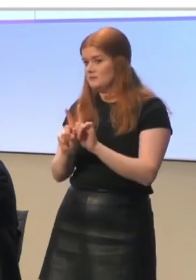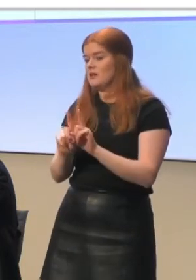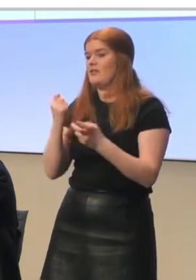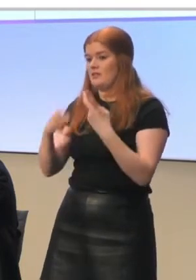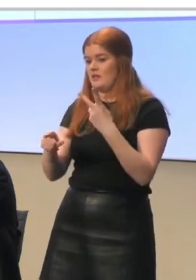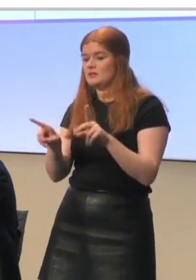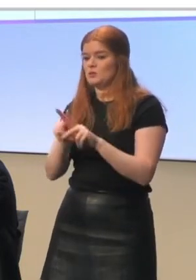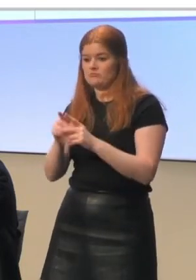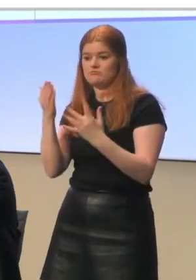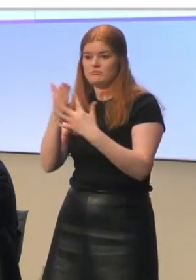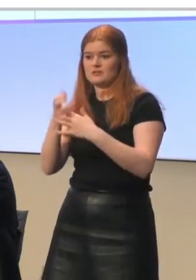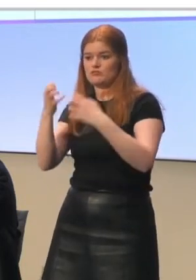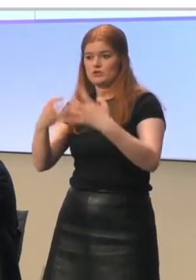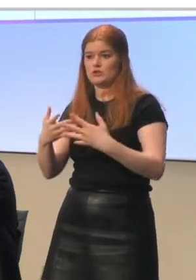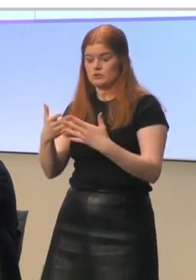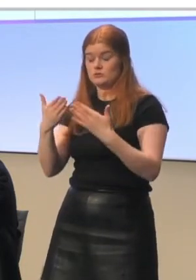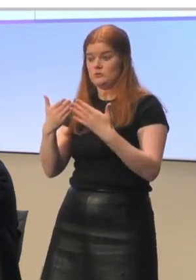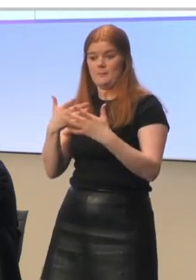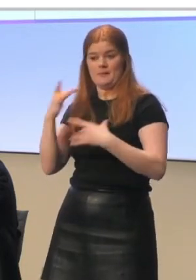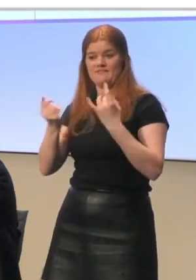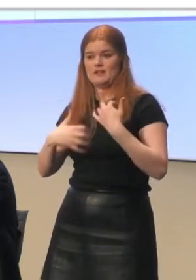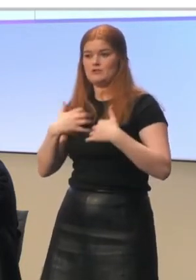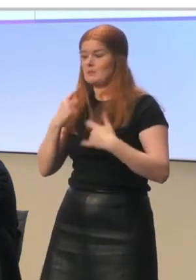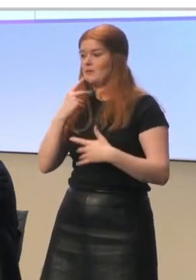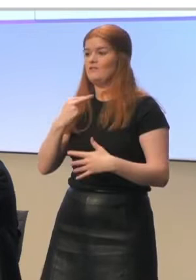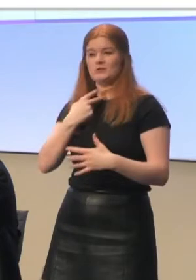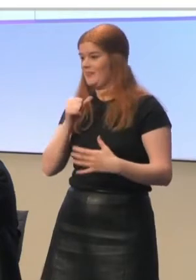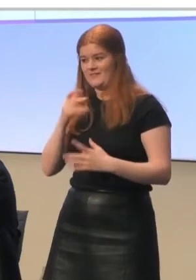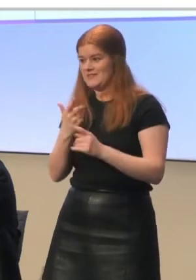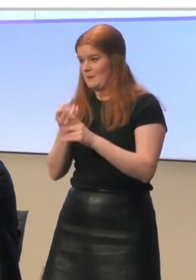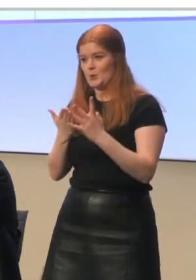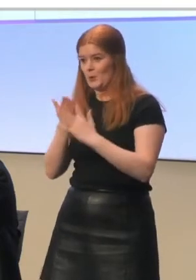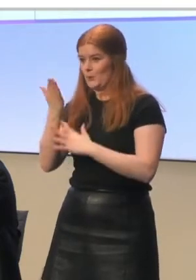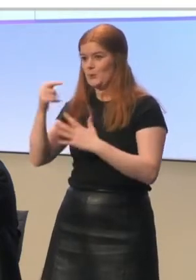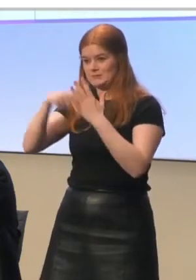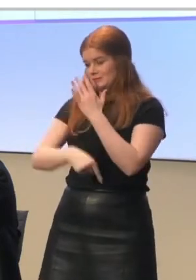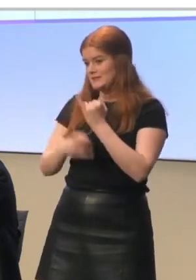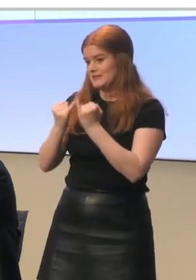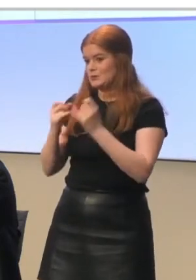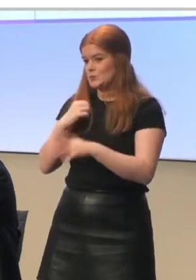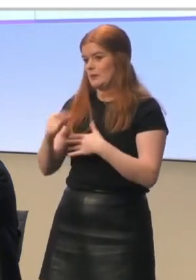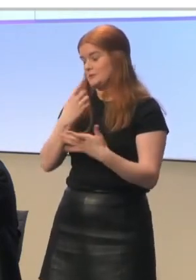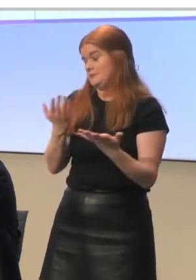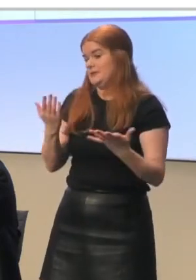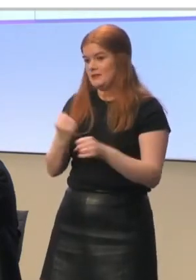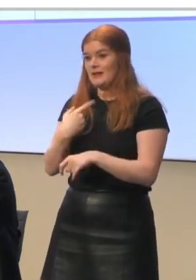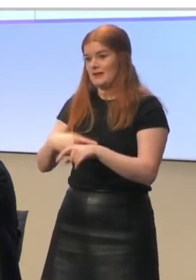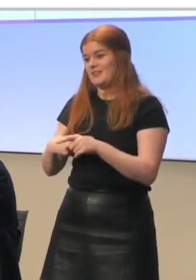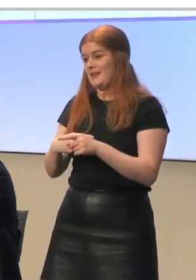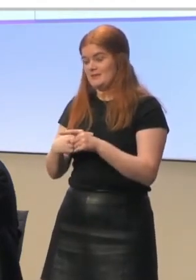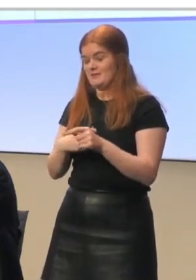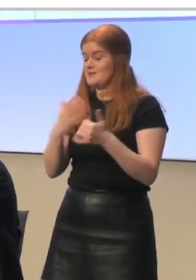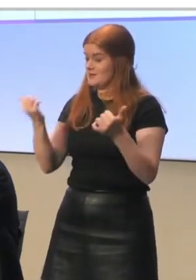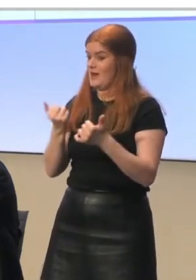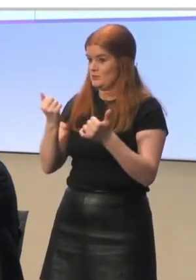And then the access findings were maybe particularly interesting, and unfortunately we don't have time to go into any of the quotes here today, but again, signposting forward,